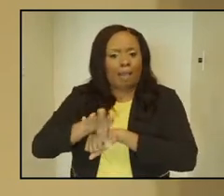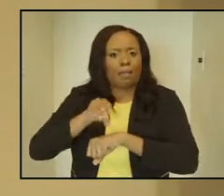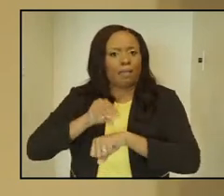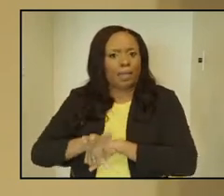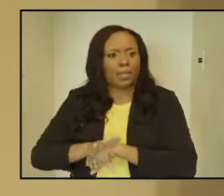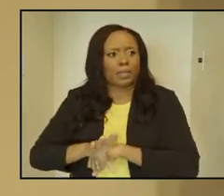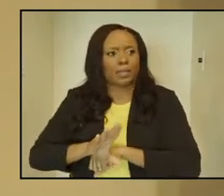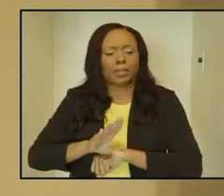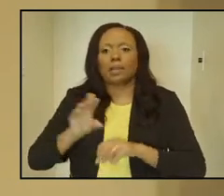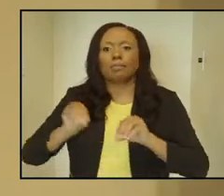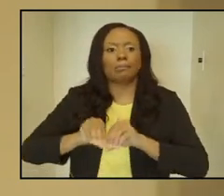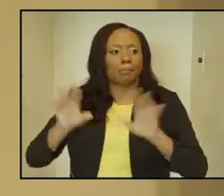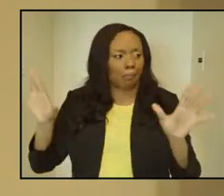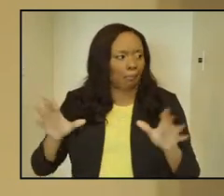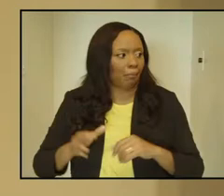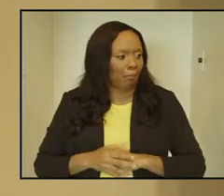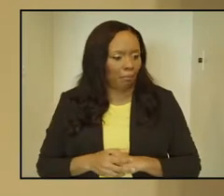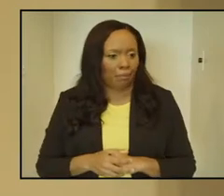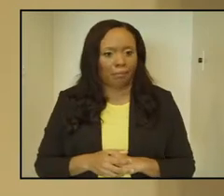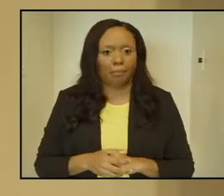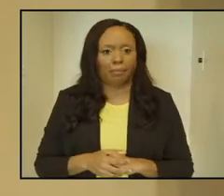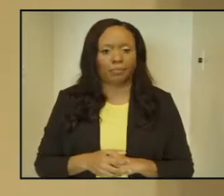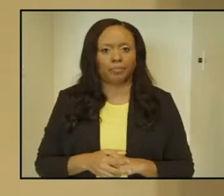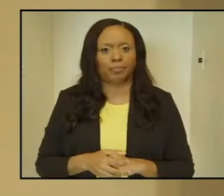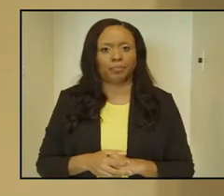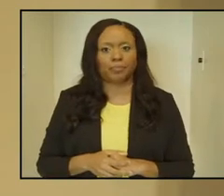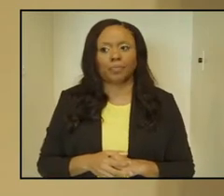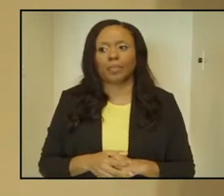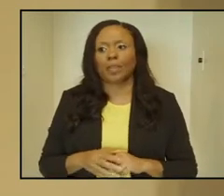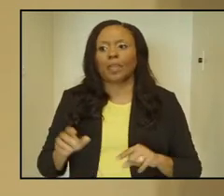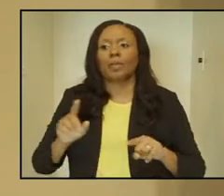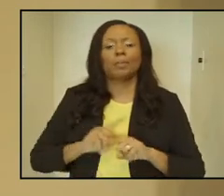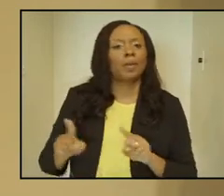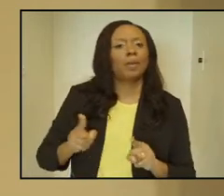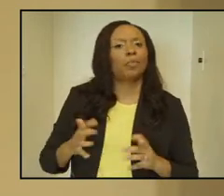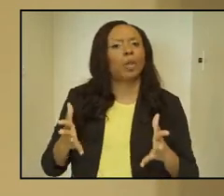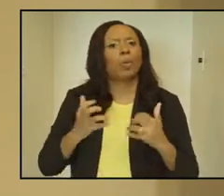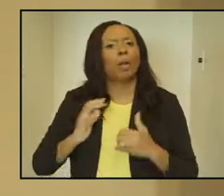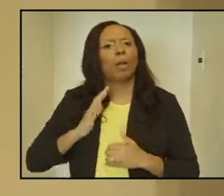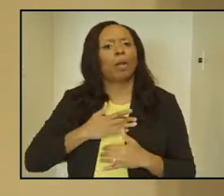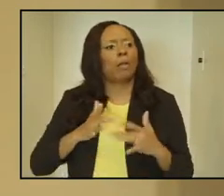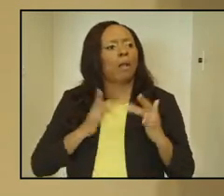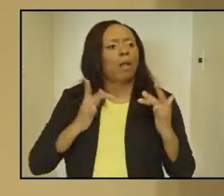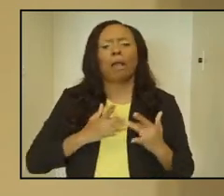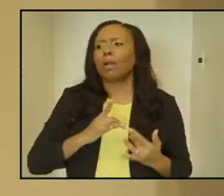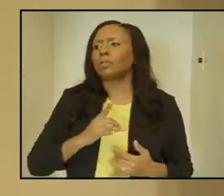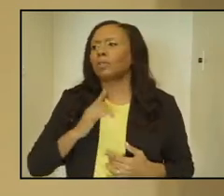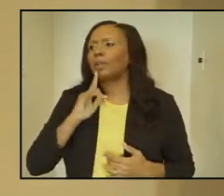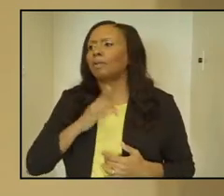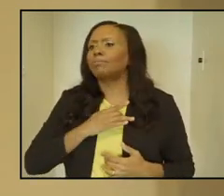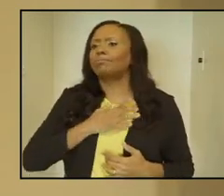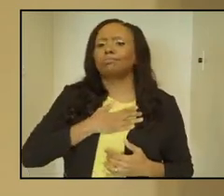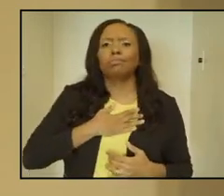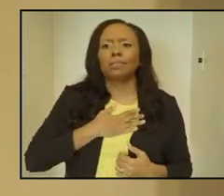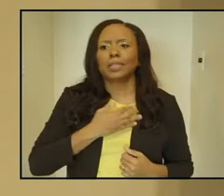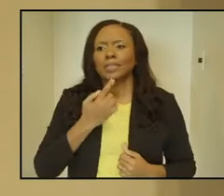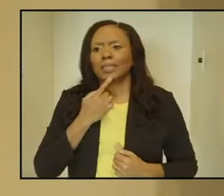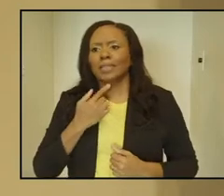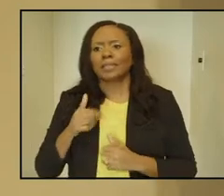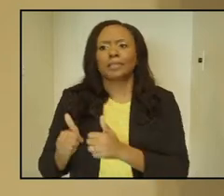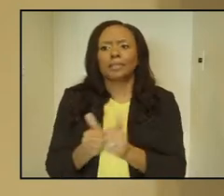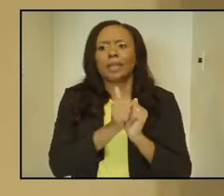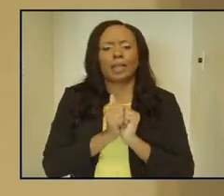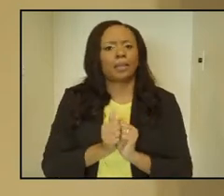all, but above all else, with a smile in our hearts, the capacity to say, together, yes, we